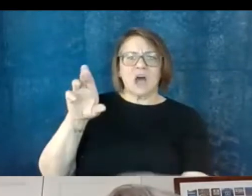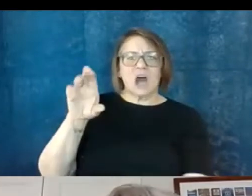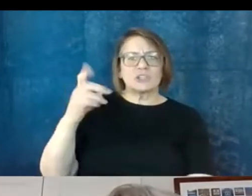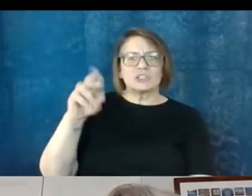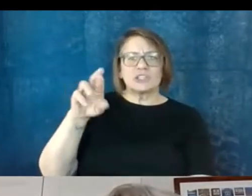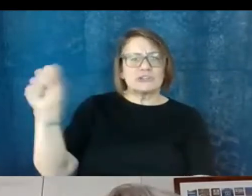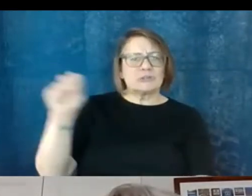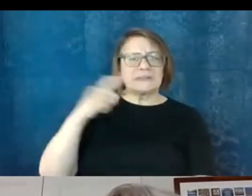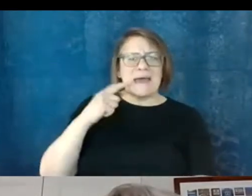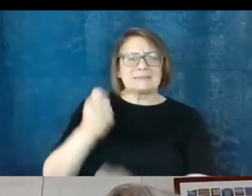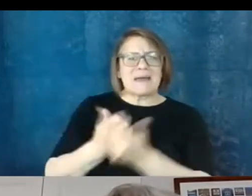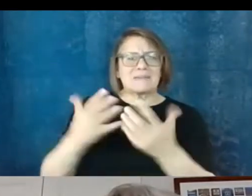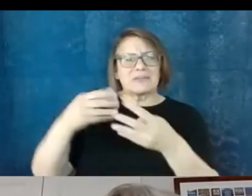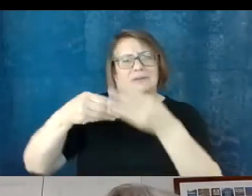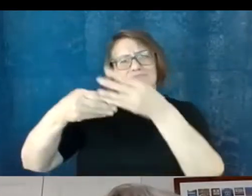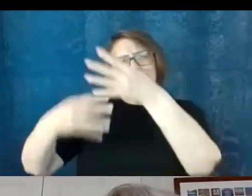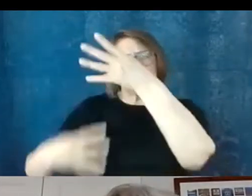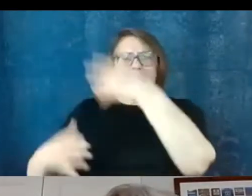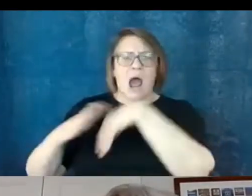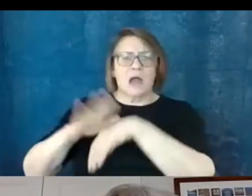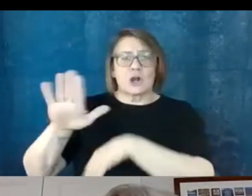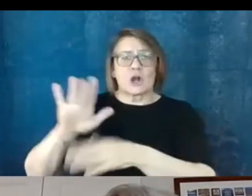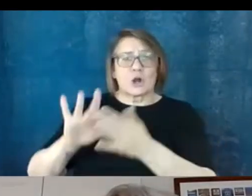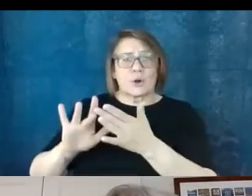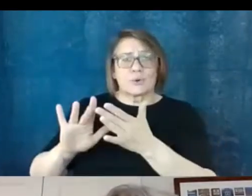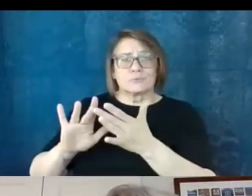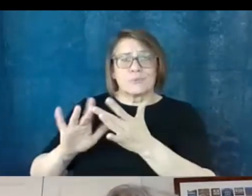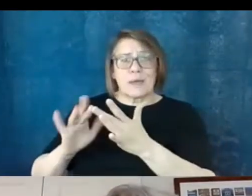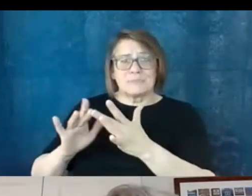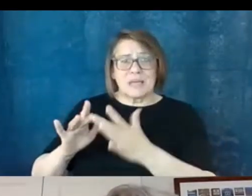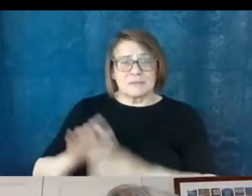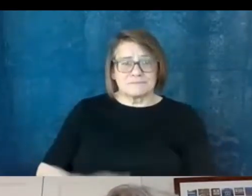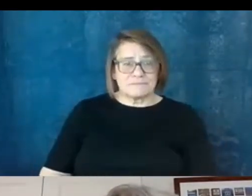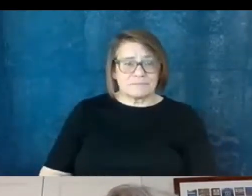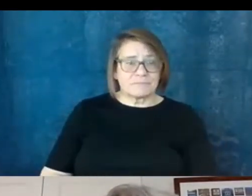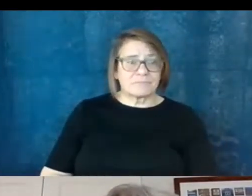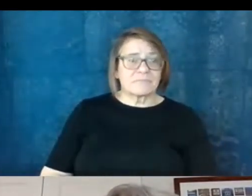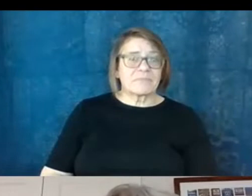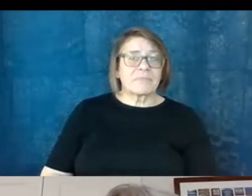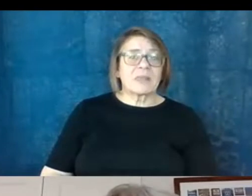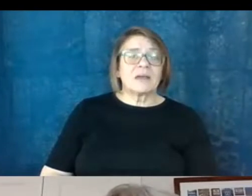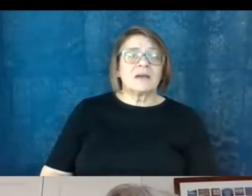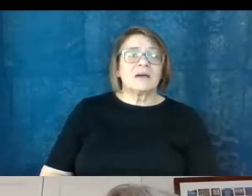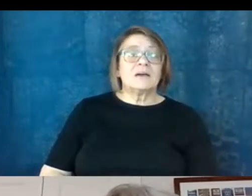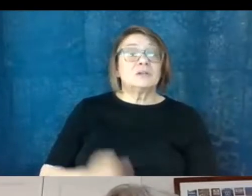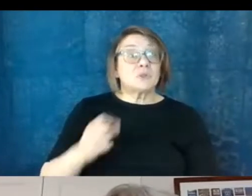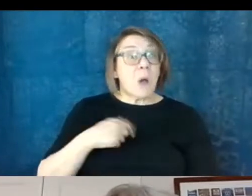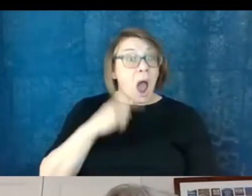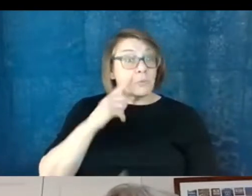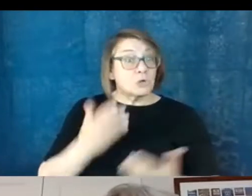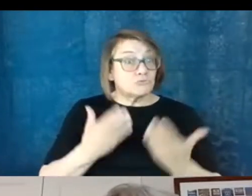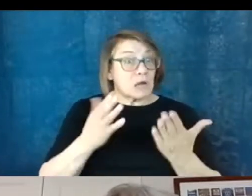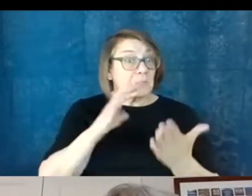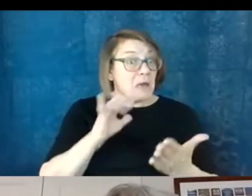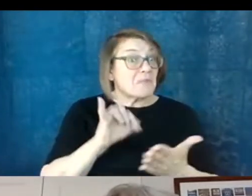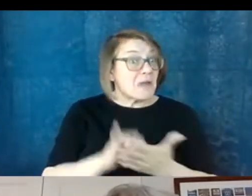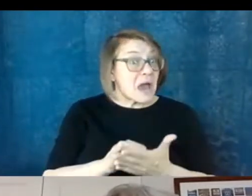her website as well. See here, Communication Matters. So I would recommend that.